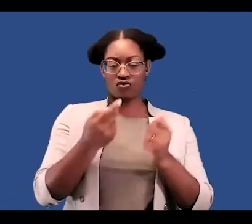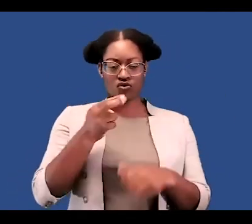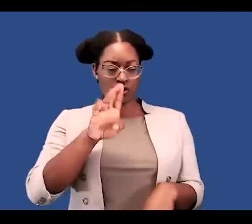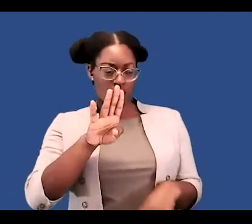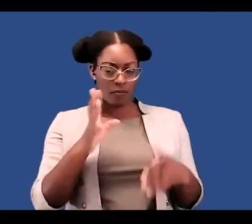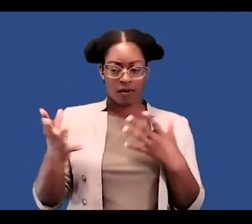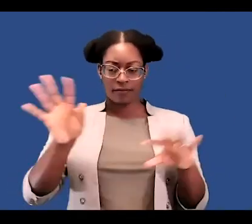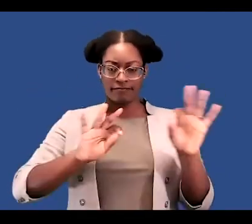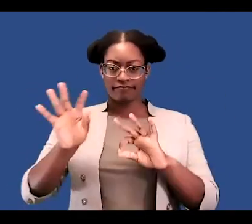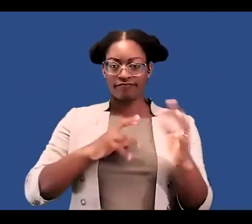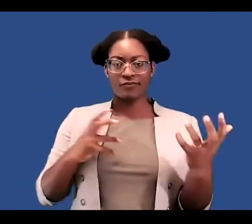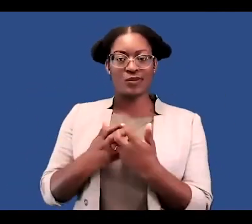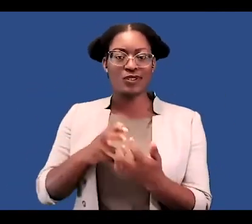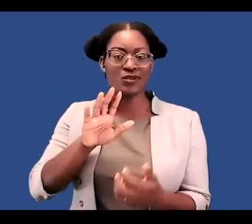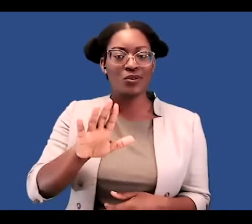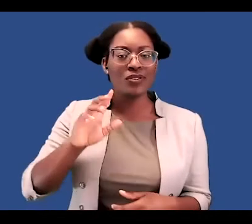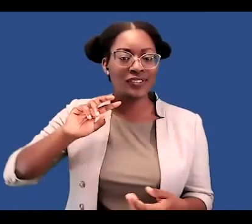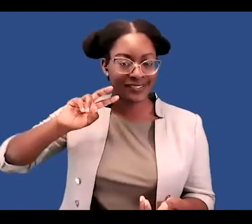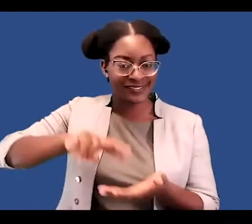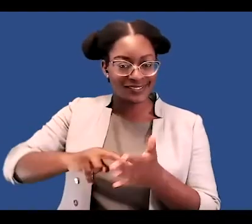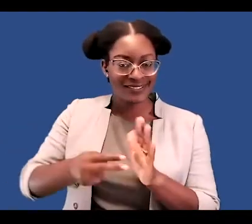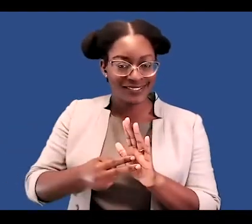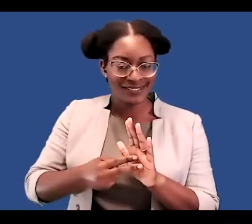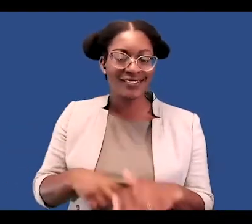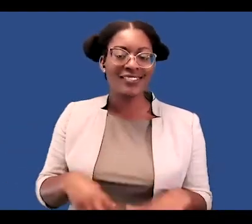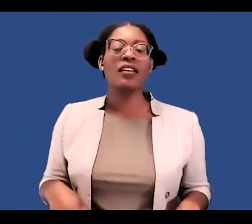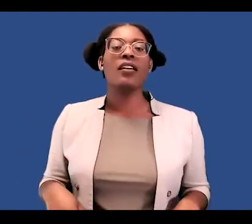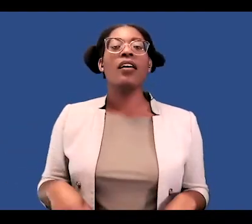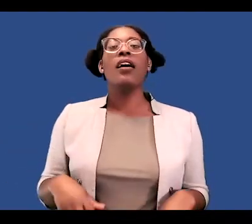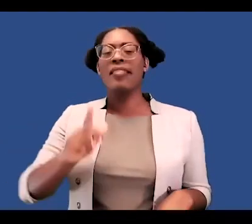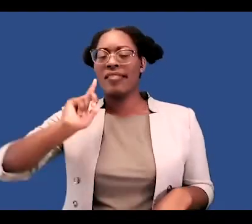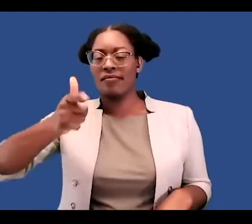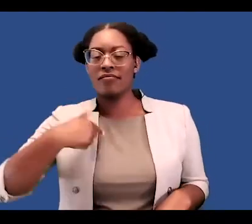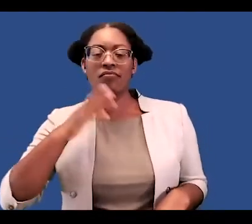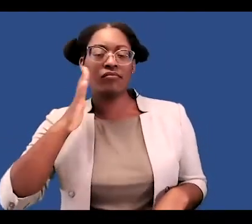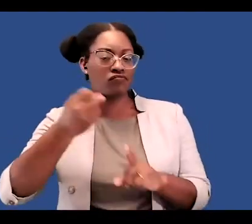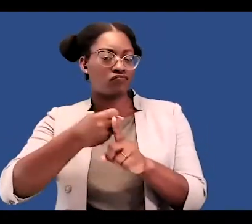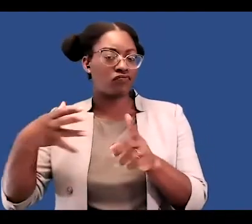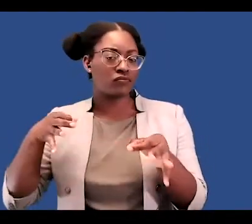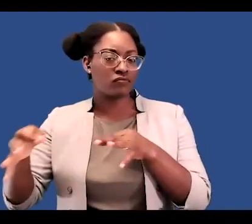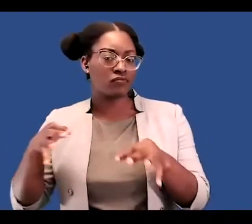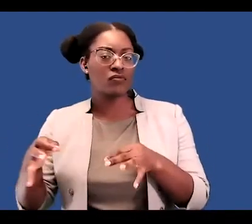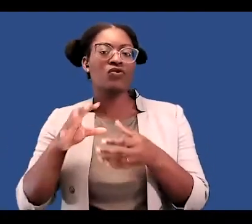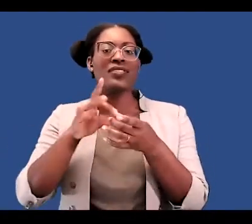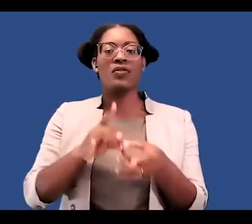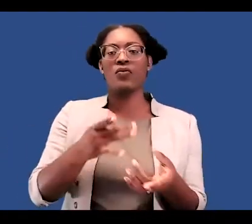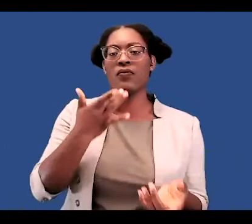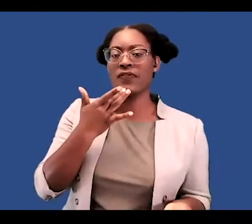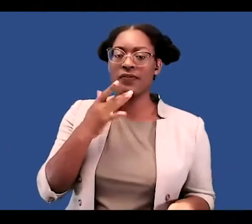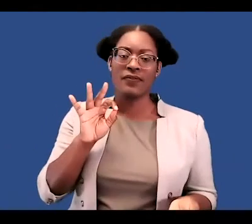into what to look for, or flavor-wise, what to keep in mind when combining your